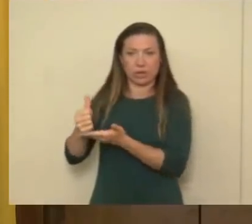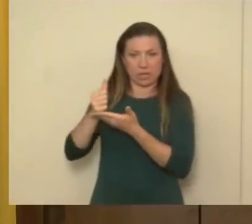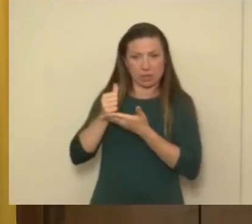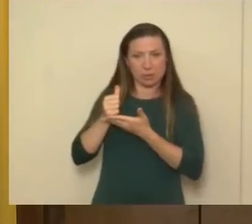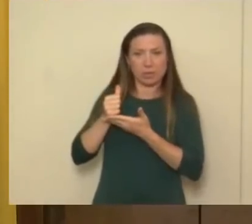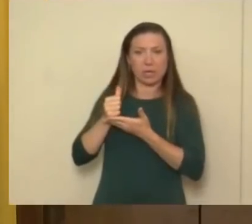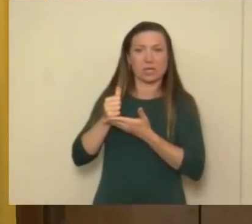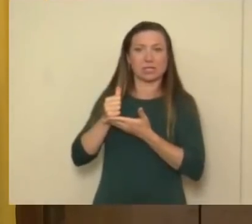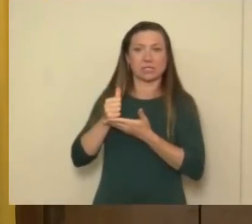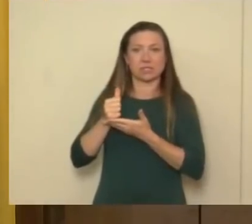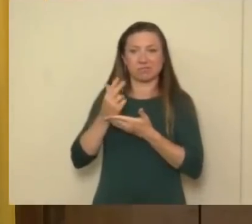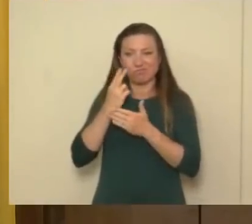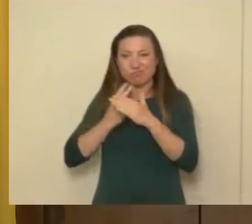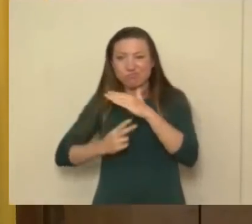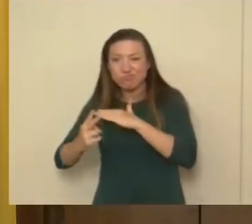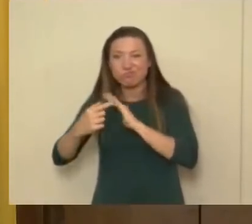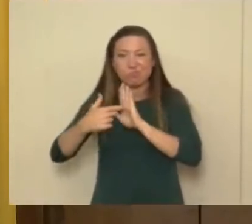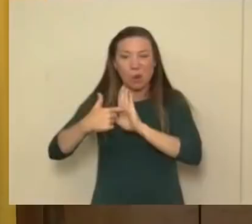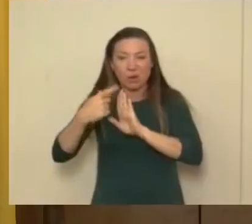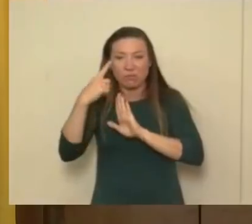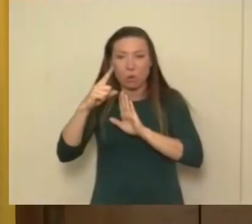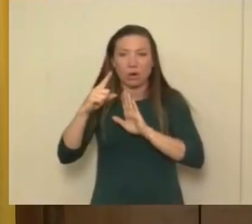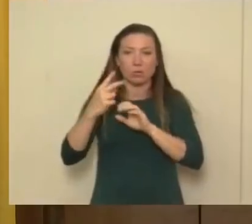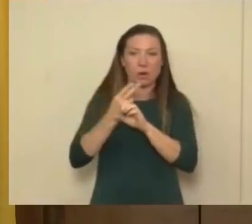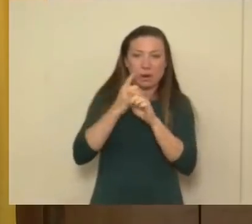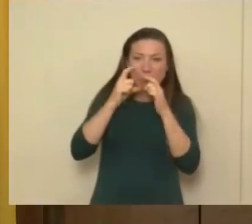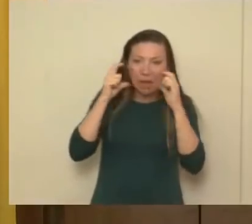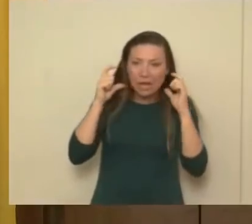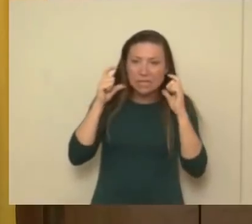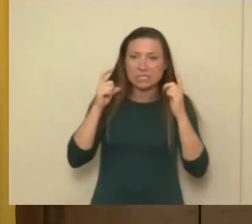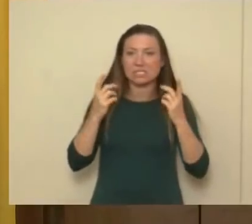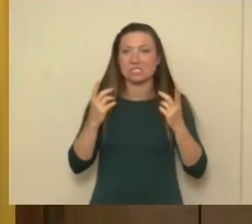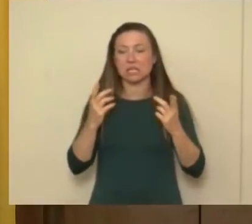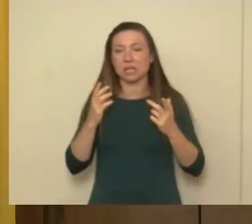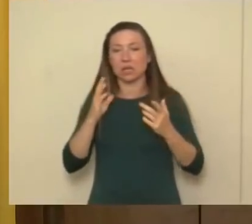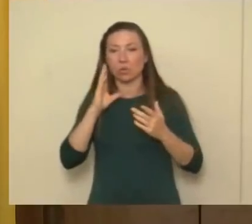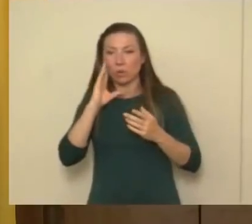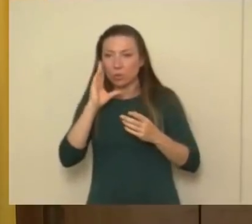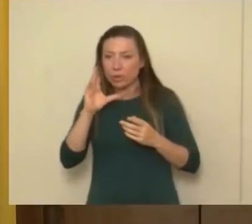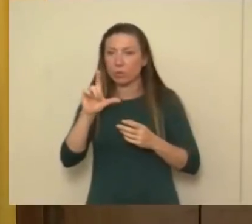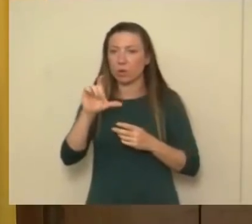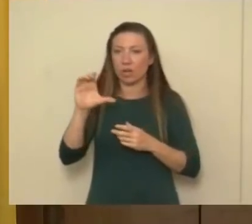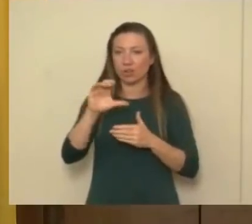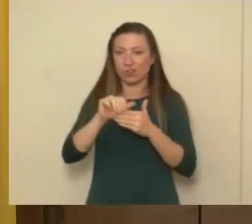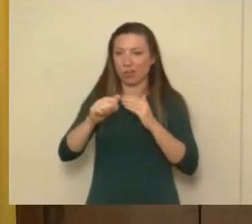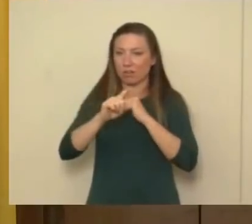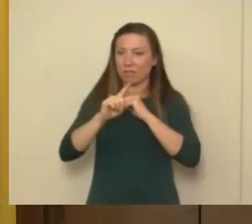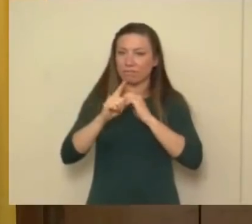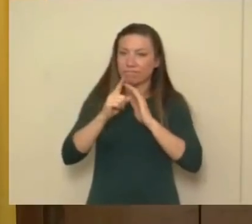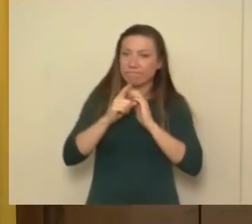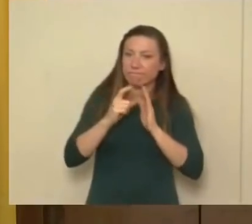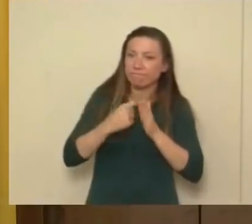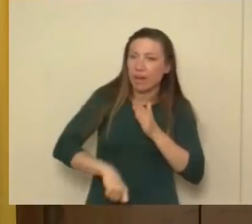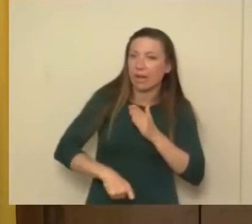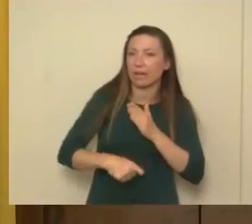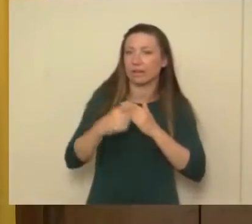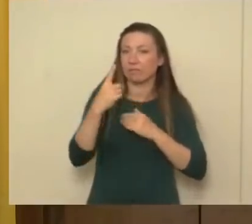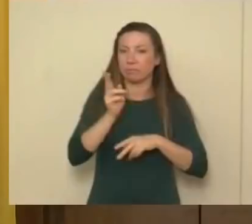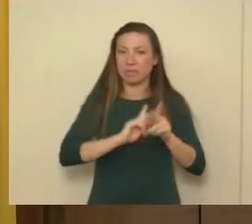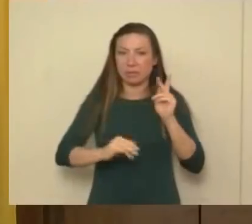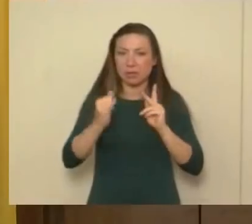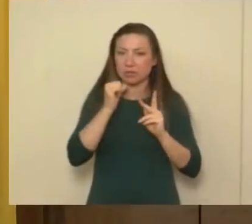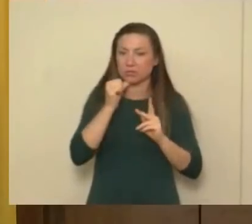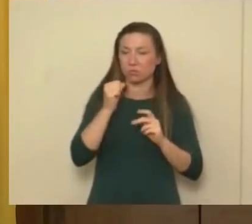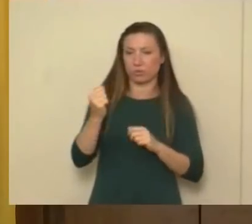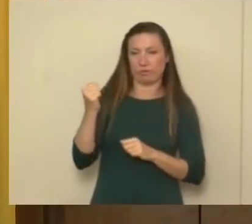be giving out these $100 fines to individuals who are not wearing masks and asking local government to assist us with